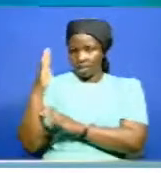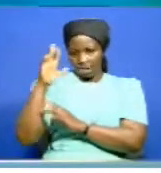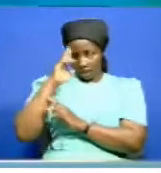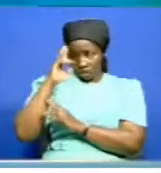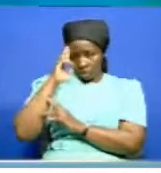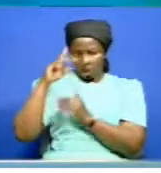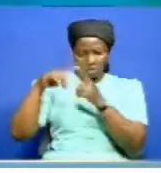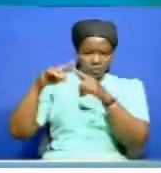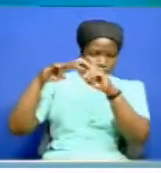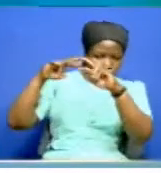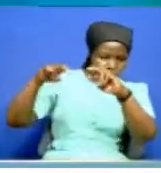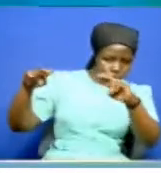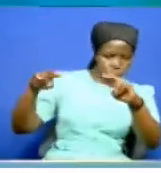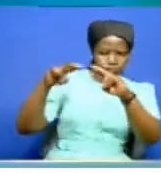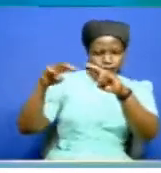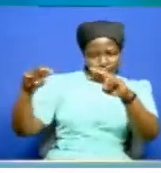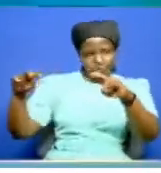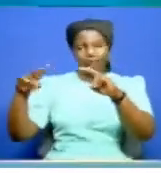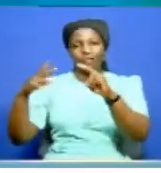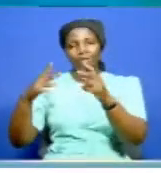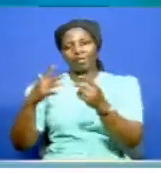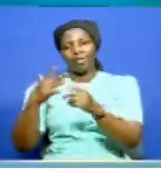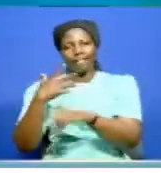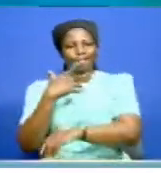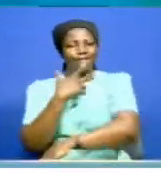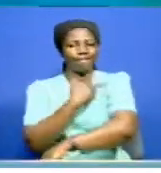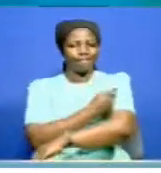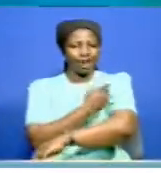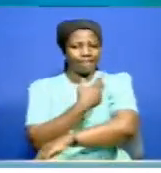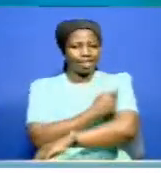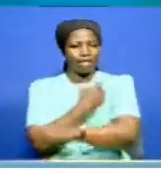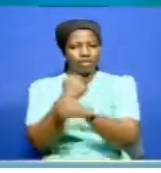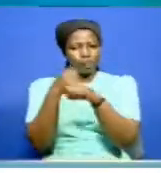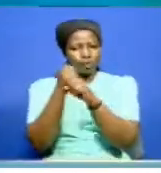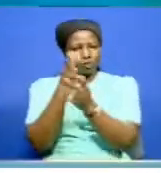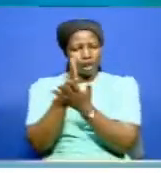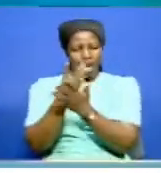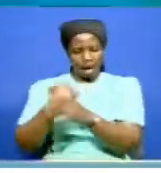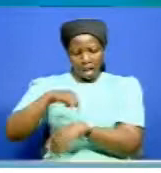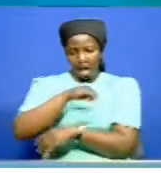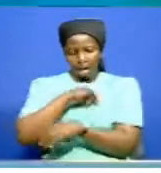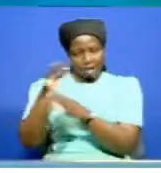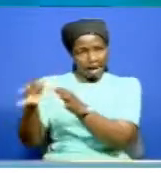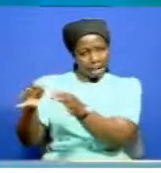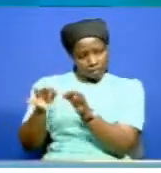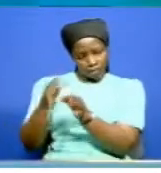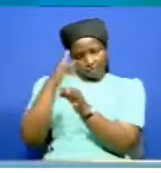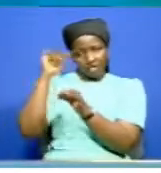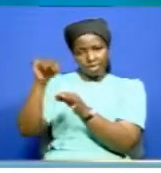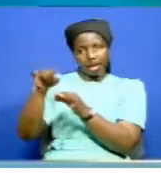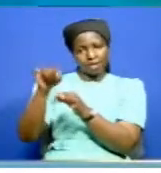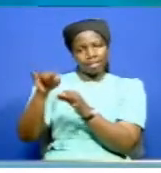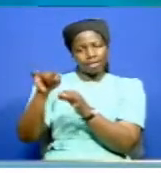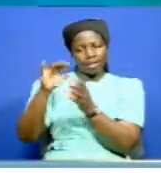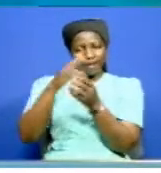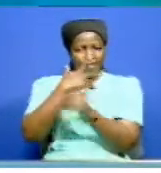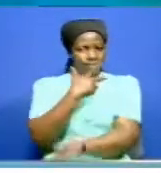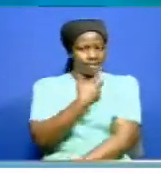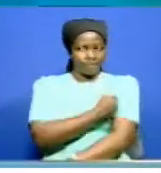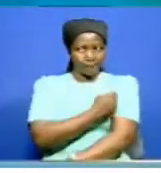every vial of the vaccine so that we are accountable of this vaccine, so that we later don't see